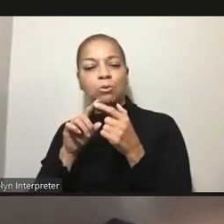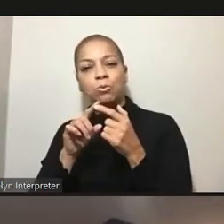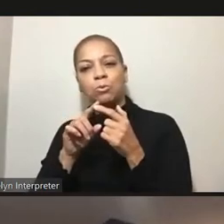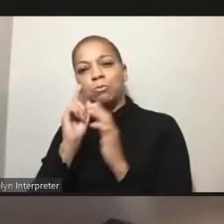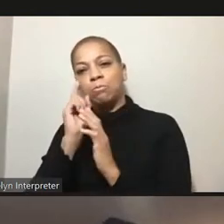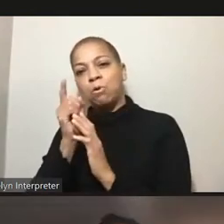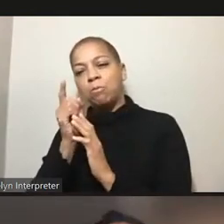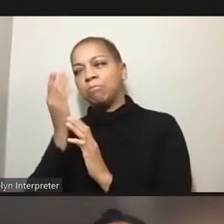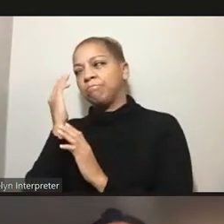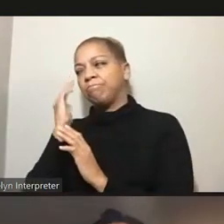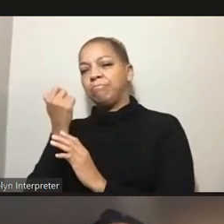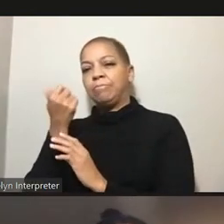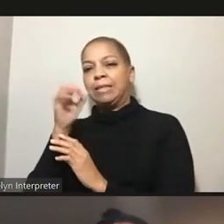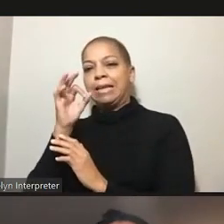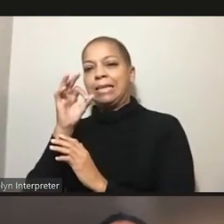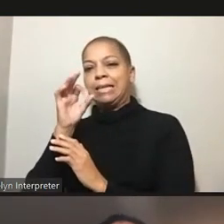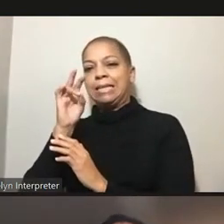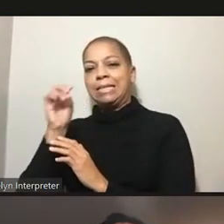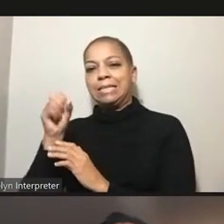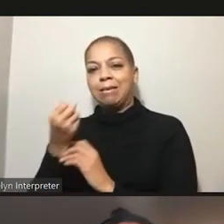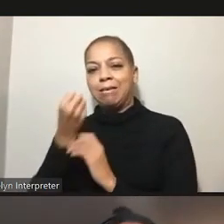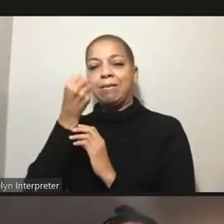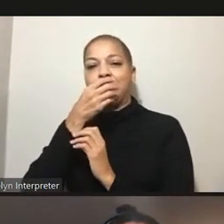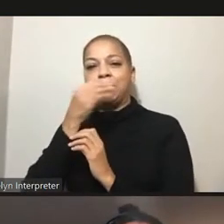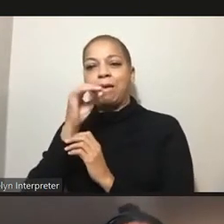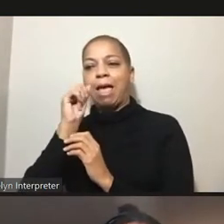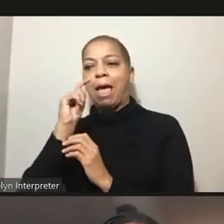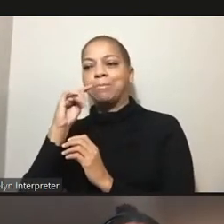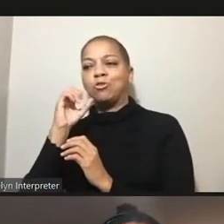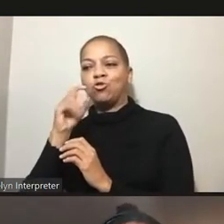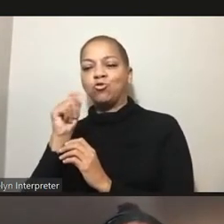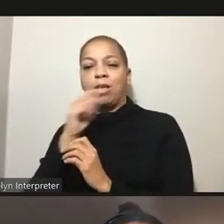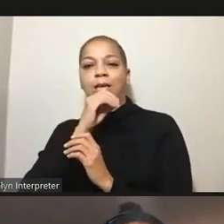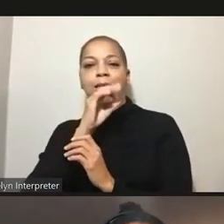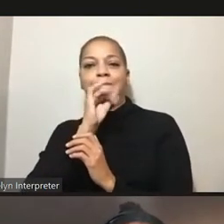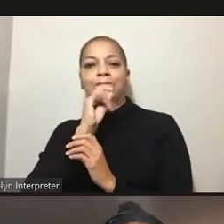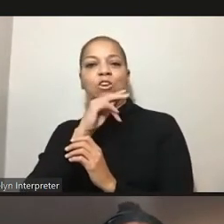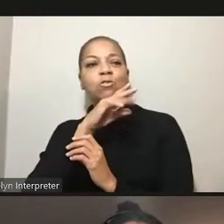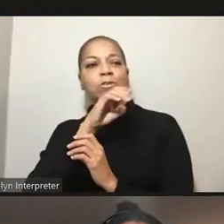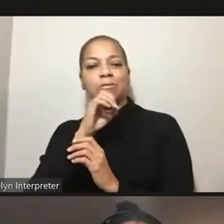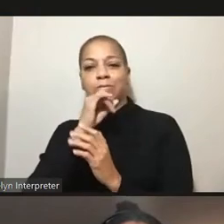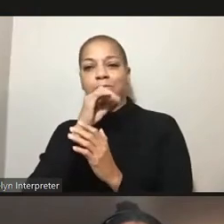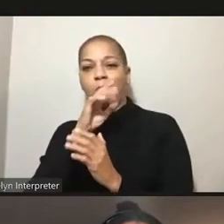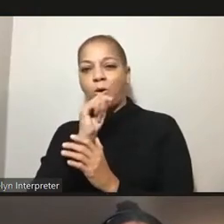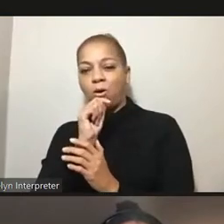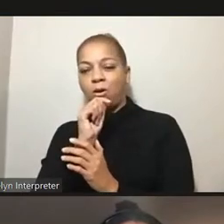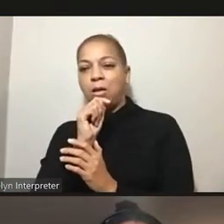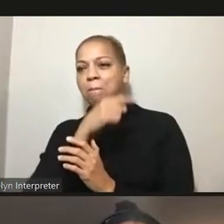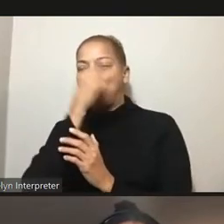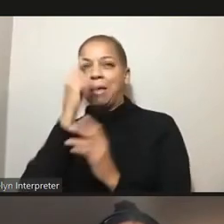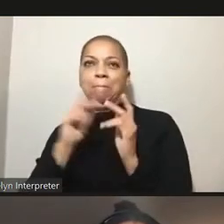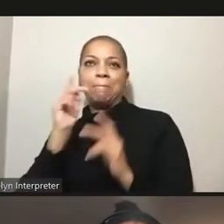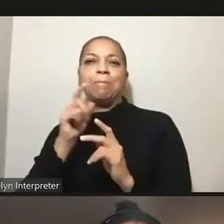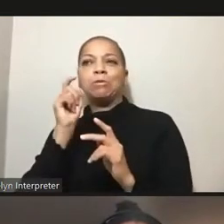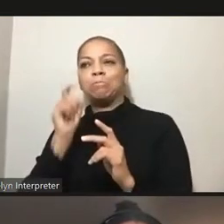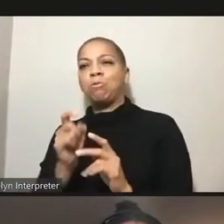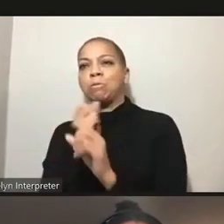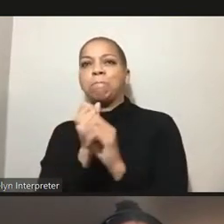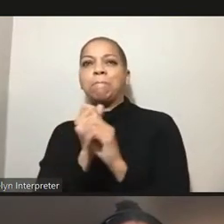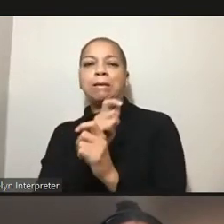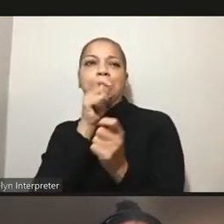70s between abstraction and figurative art. Black people are supposed to make a certain kind of art. Black people are supposed to uplift the